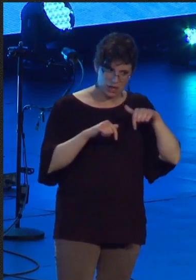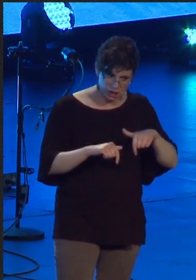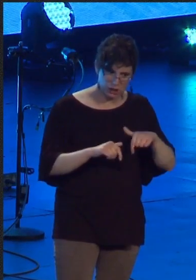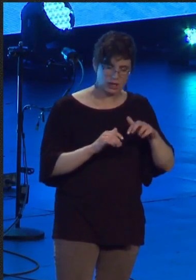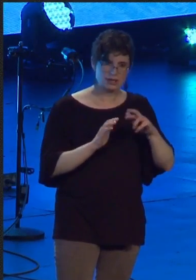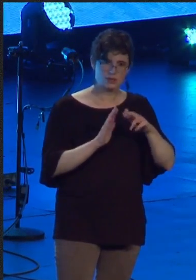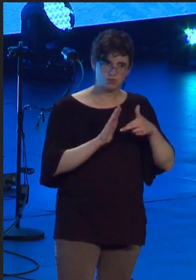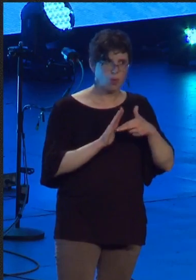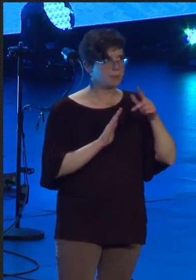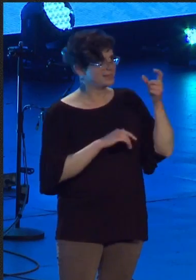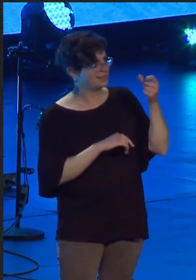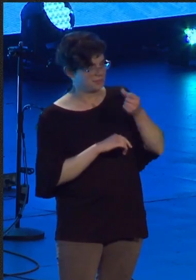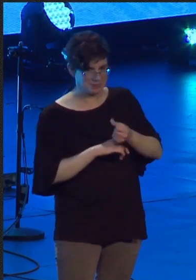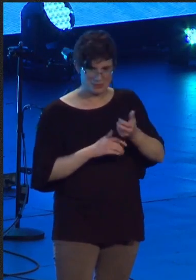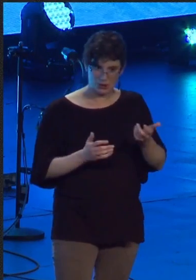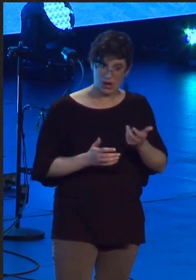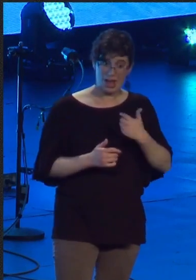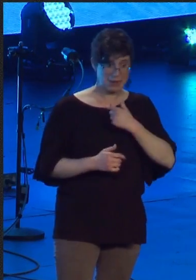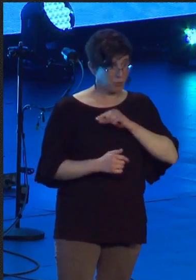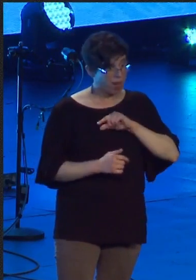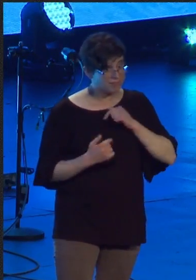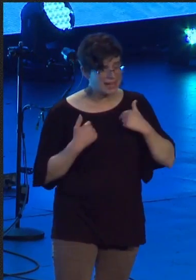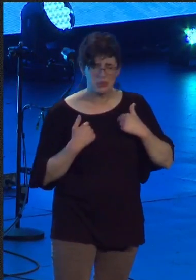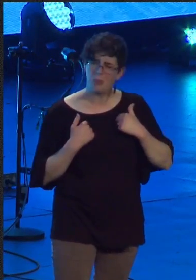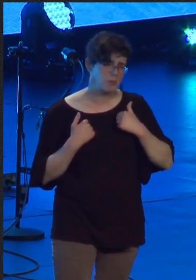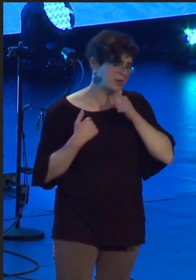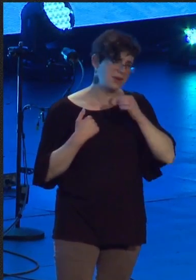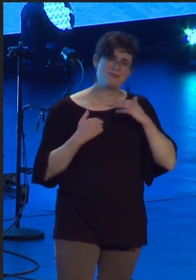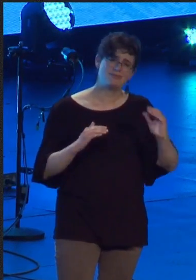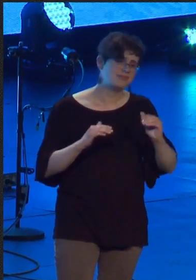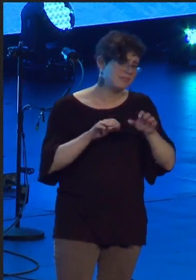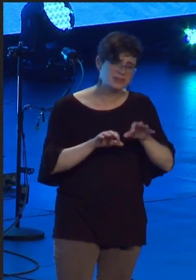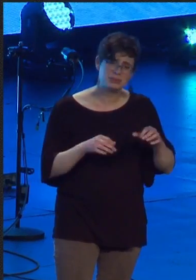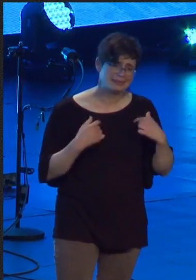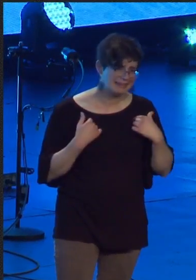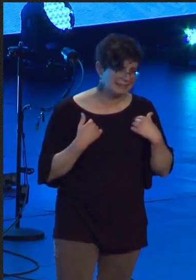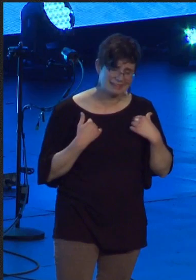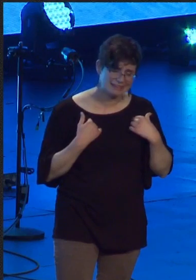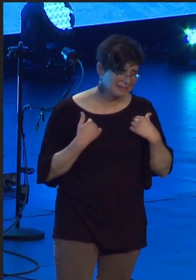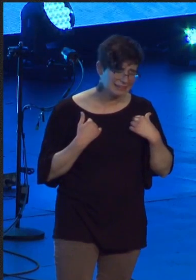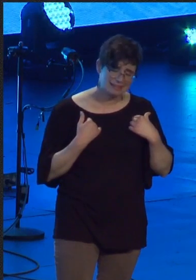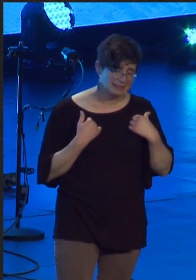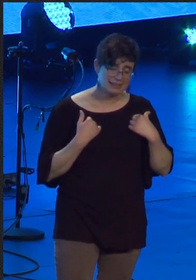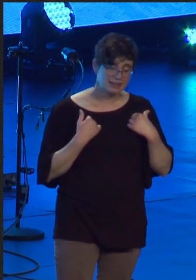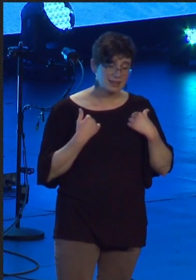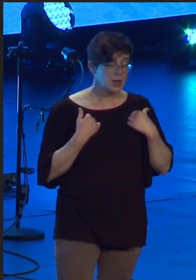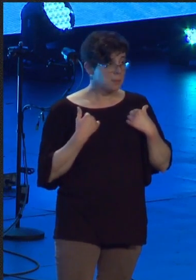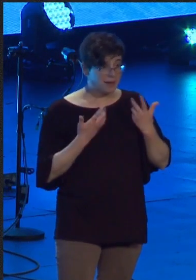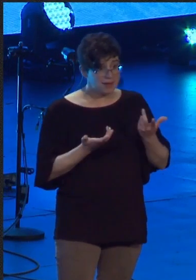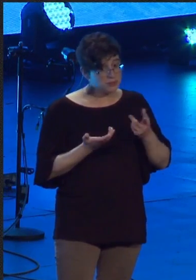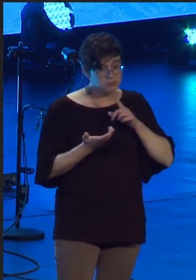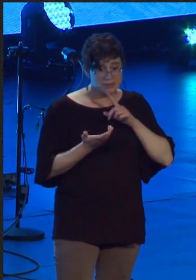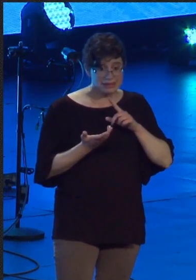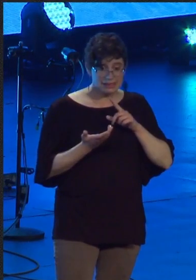I frankly am far from qualified. I don't have an advanced degree. I'm in a higher ed role, and I have an advanced degree. And as Annie points out, only